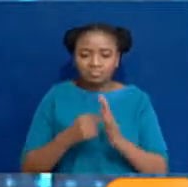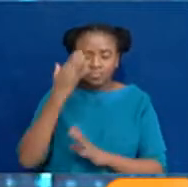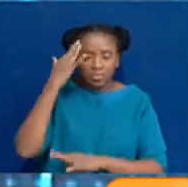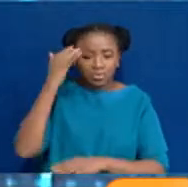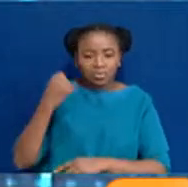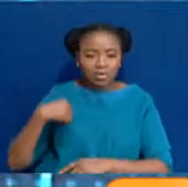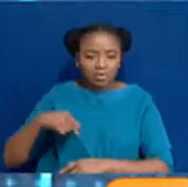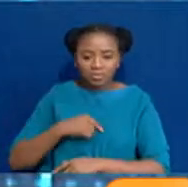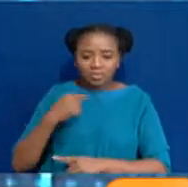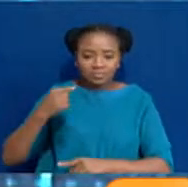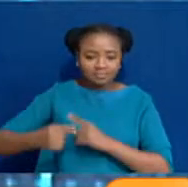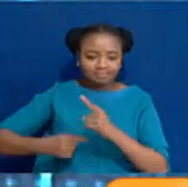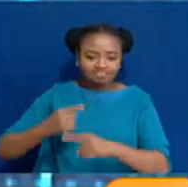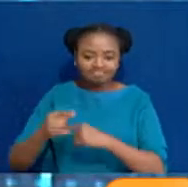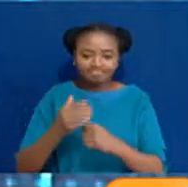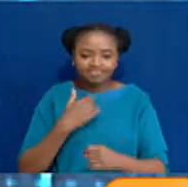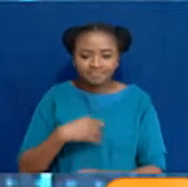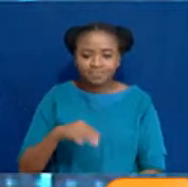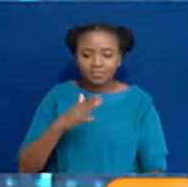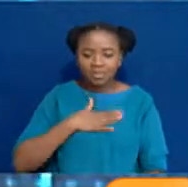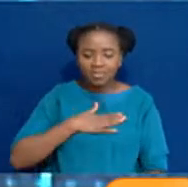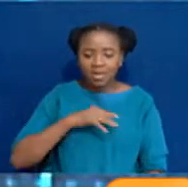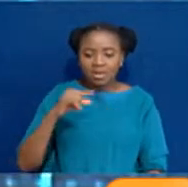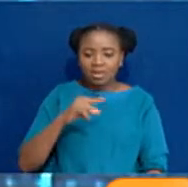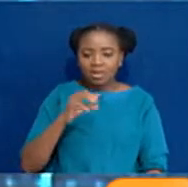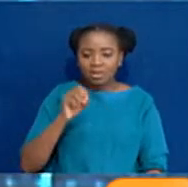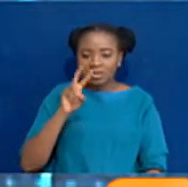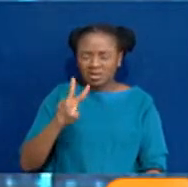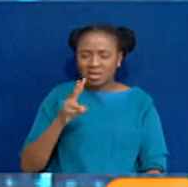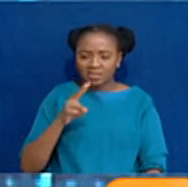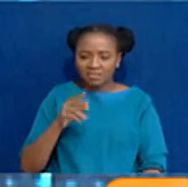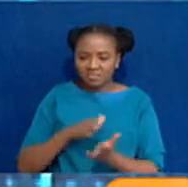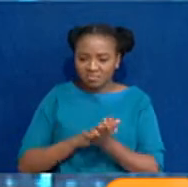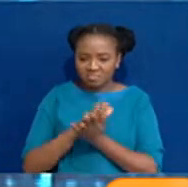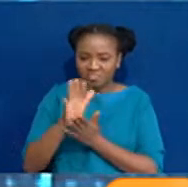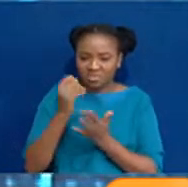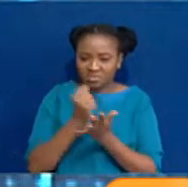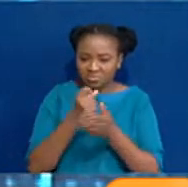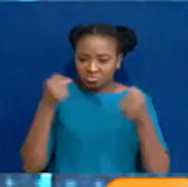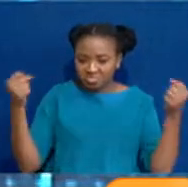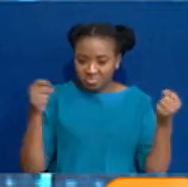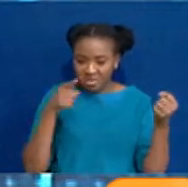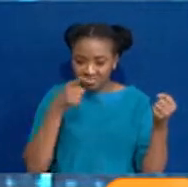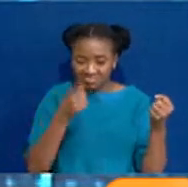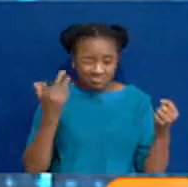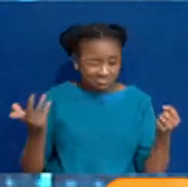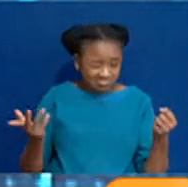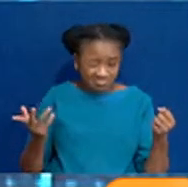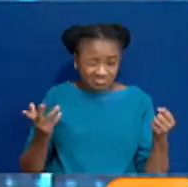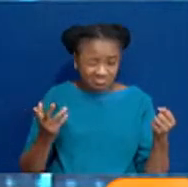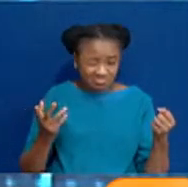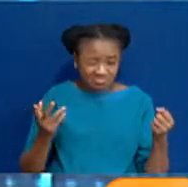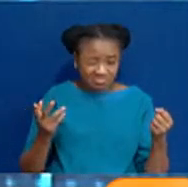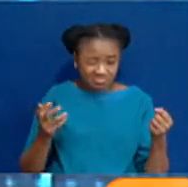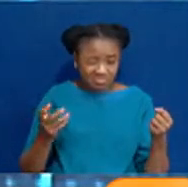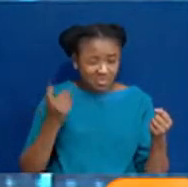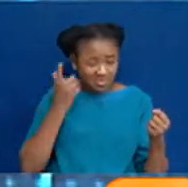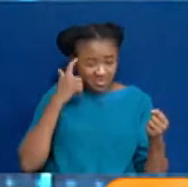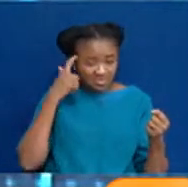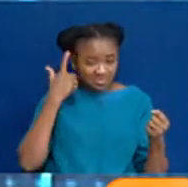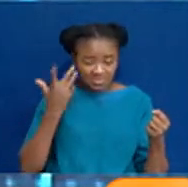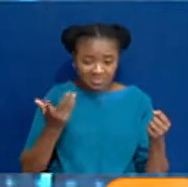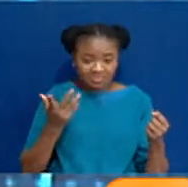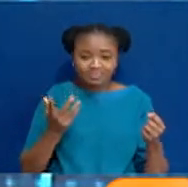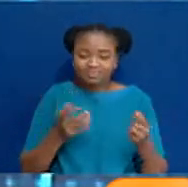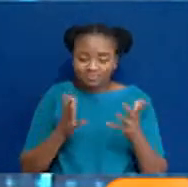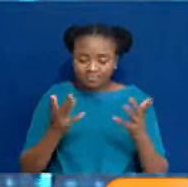print, MyGov in print, and circulating it through the media, for example? Does it really make sense? Believe you me, as and when I'm